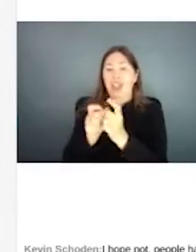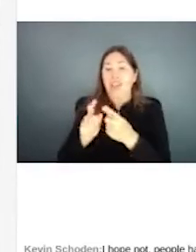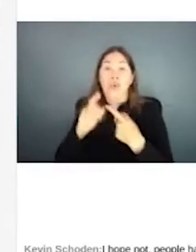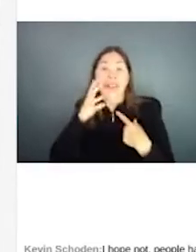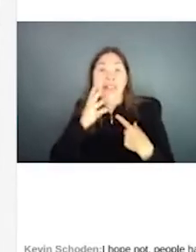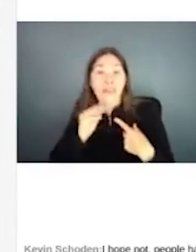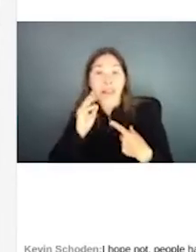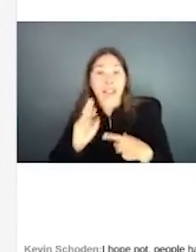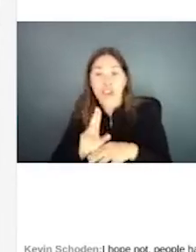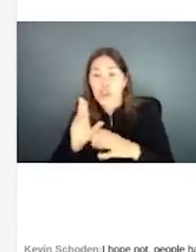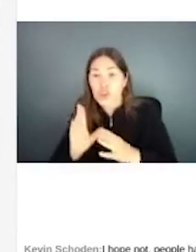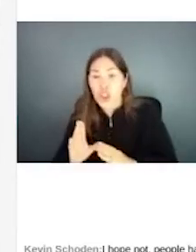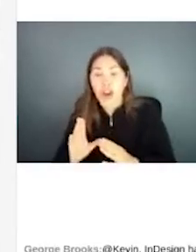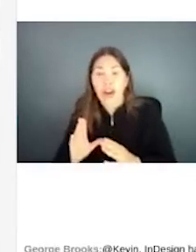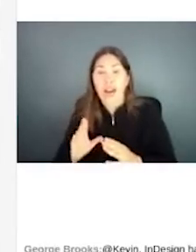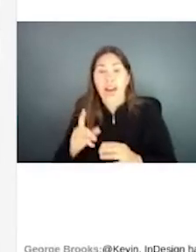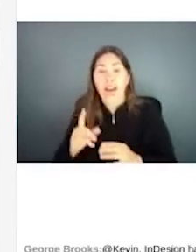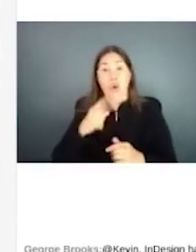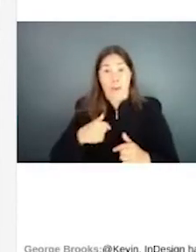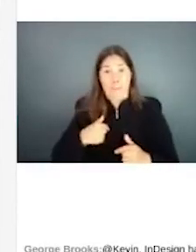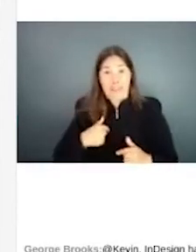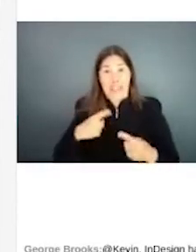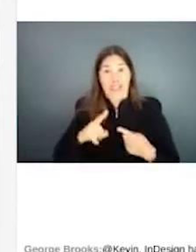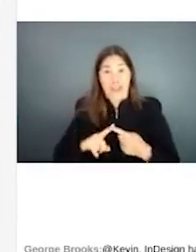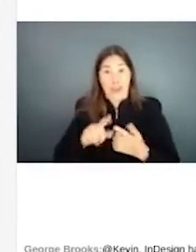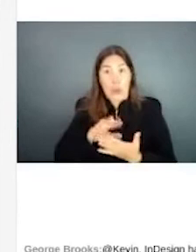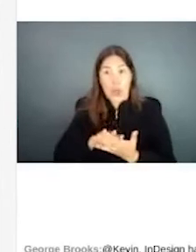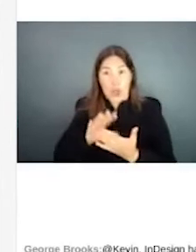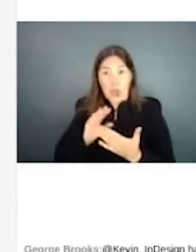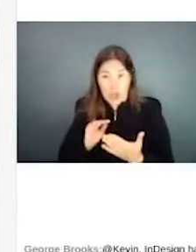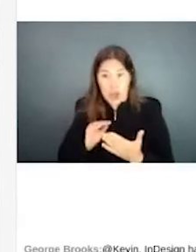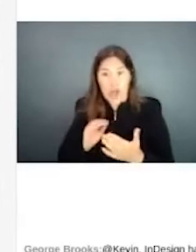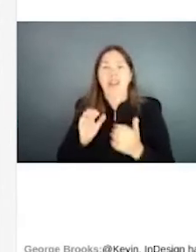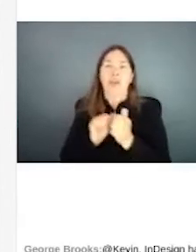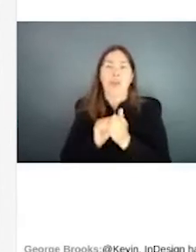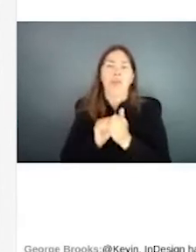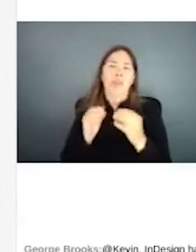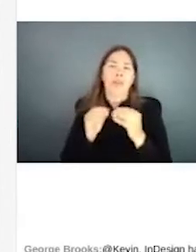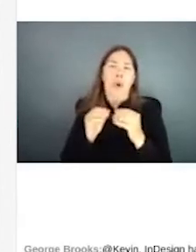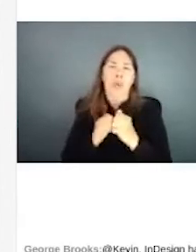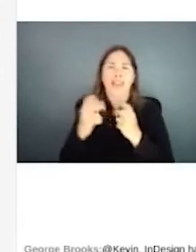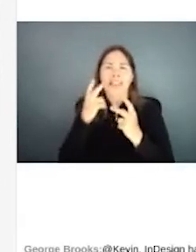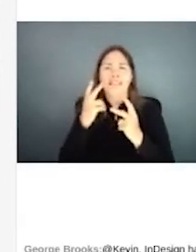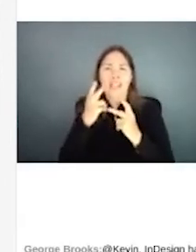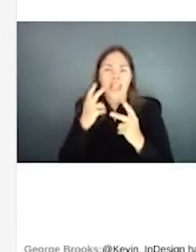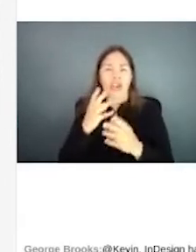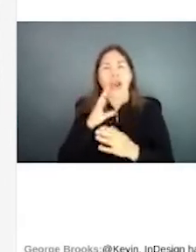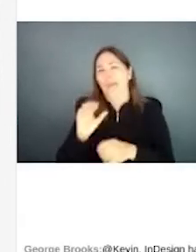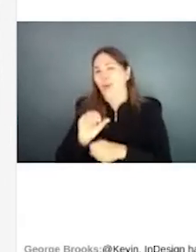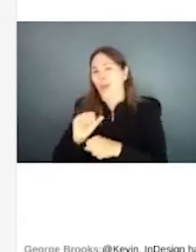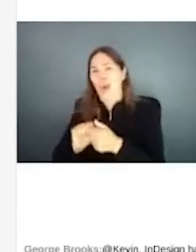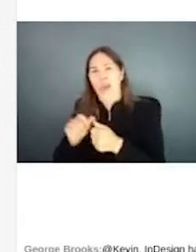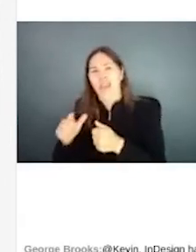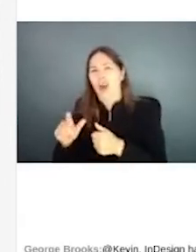experienced user. And so for me to learn, and this is more so with the video class because I've been working with Photoshop, Illustrator, and